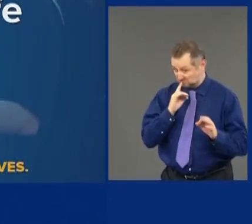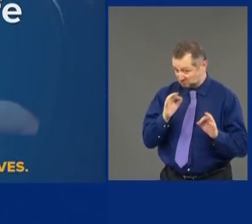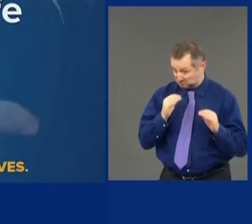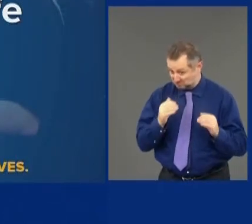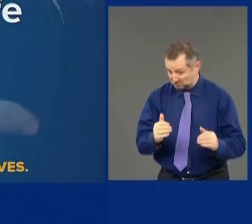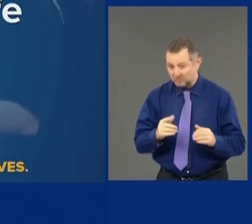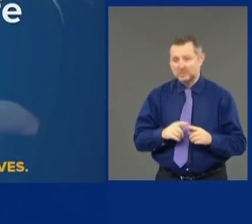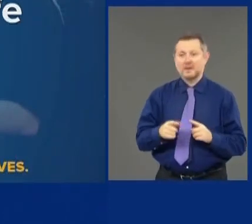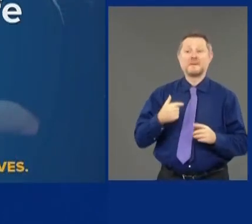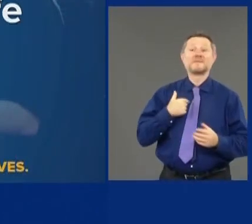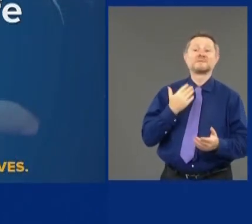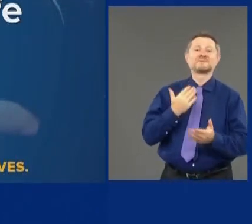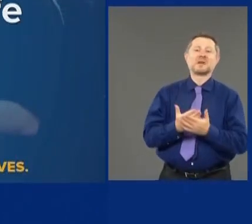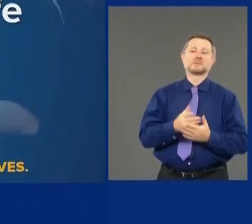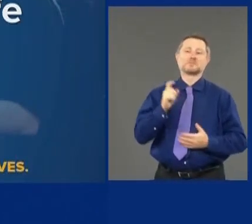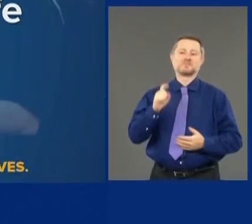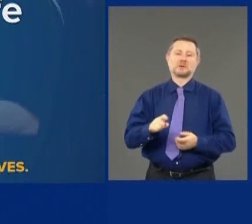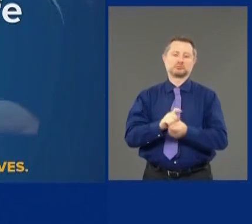have to change.